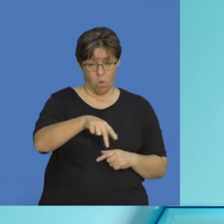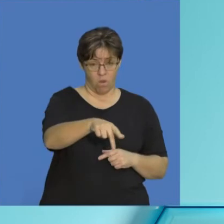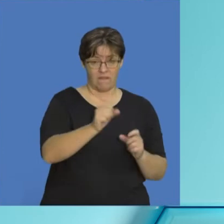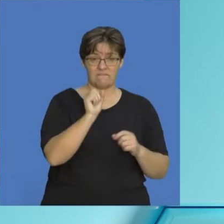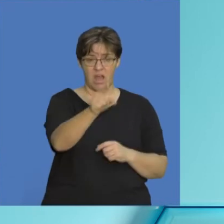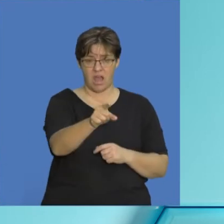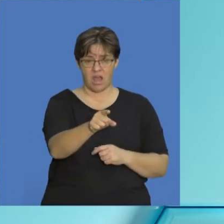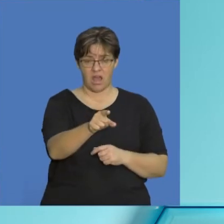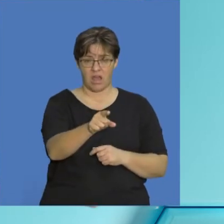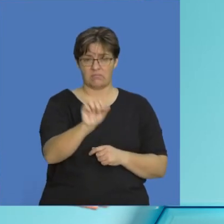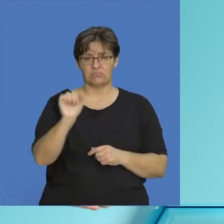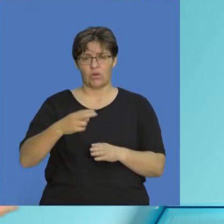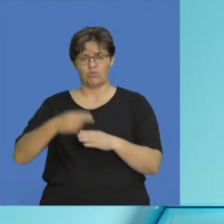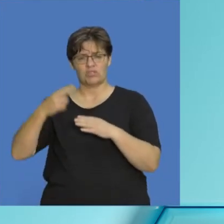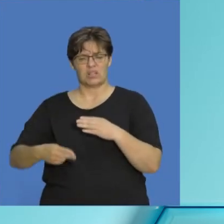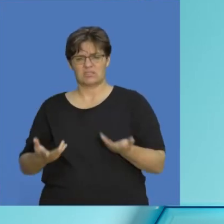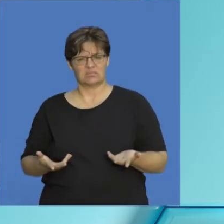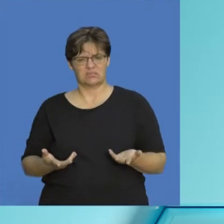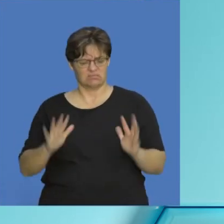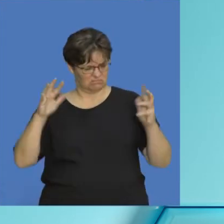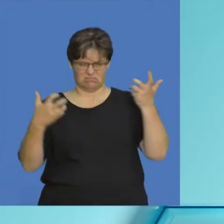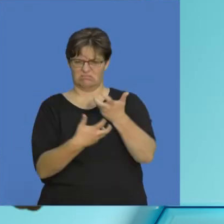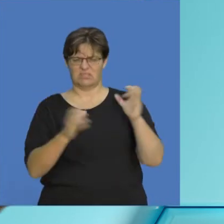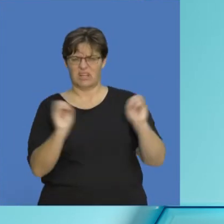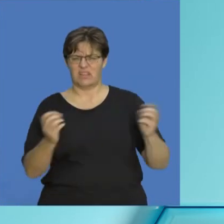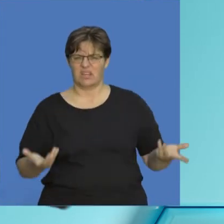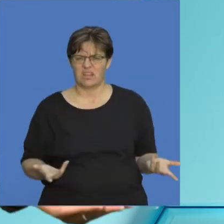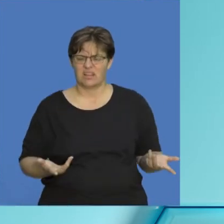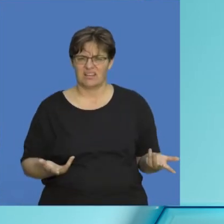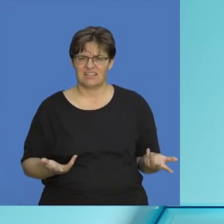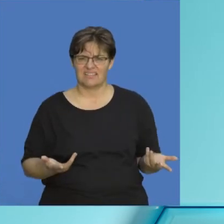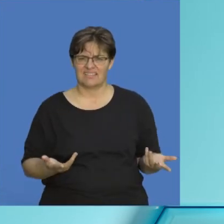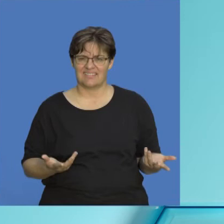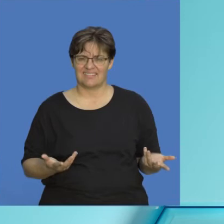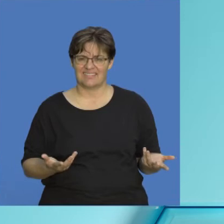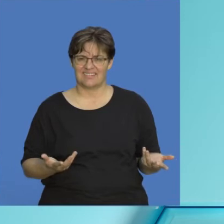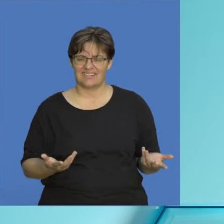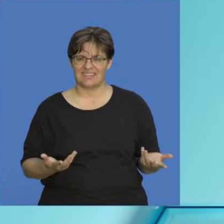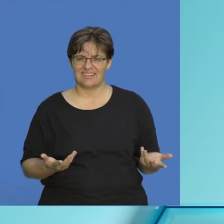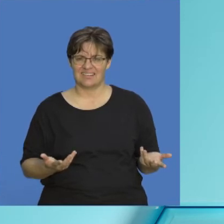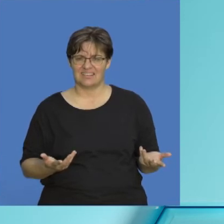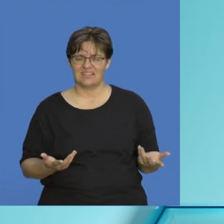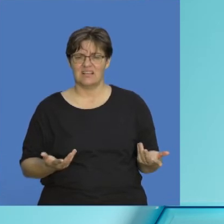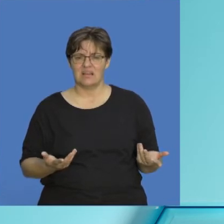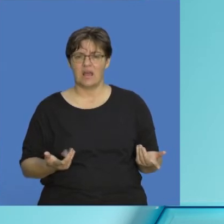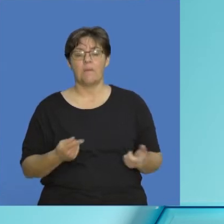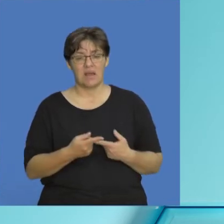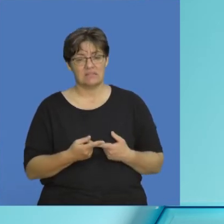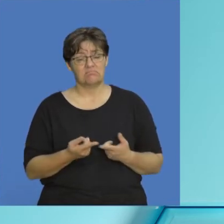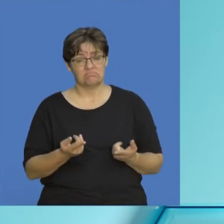the distance you walk and your results? Not really. There's no correlation between that.